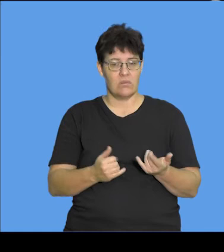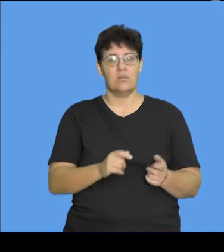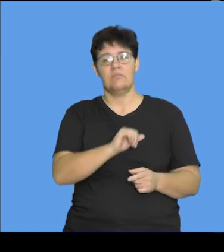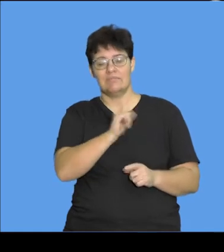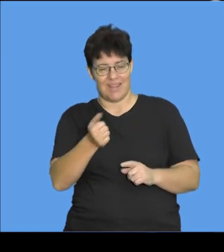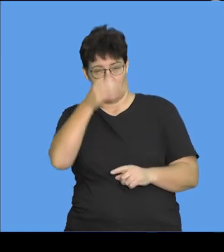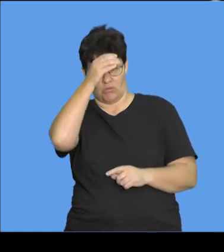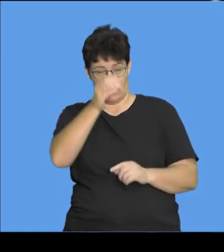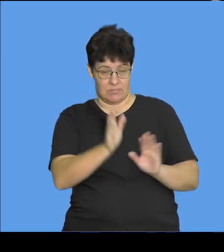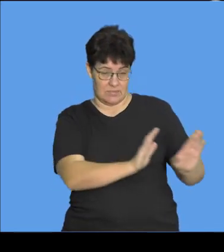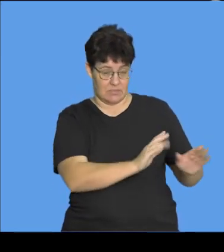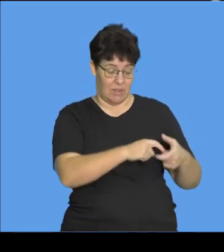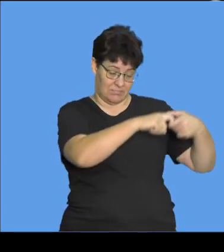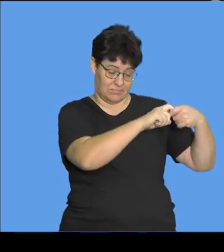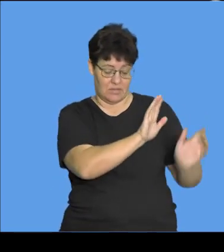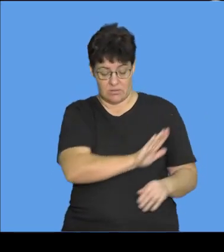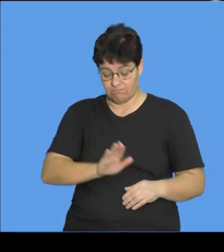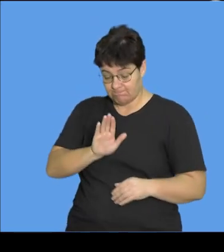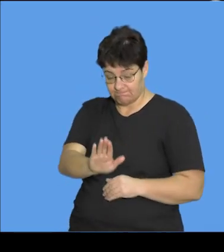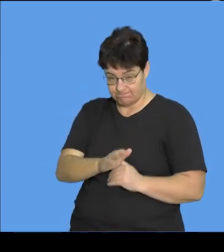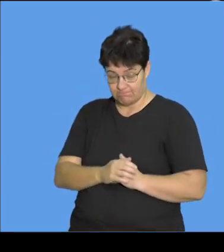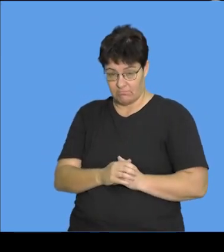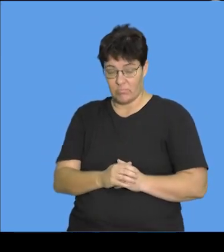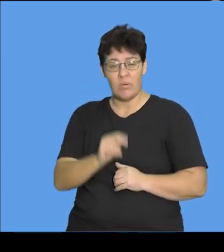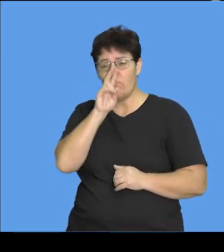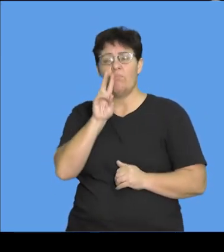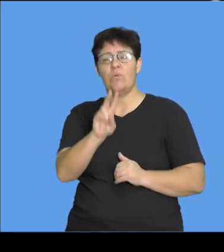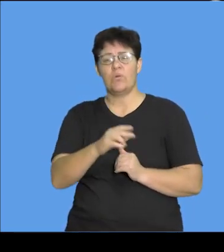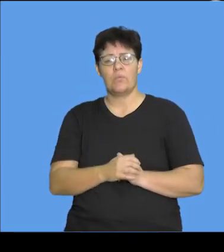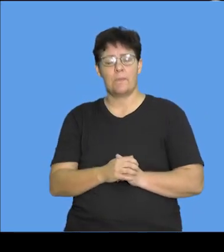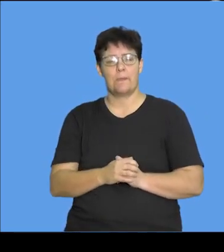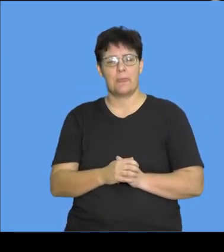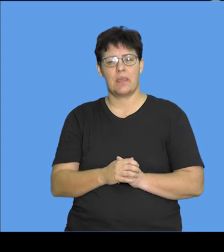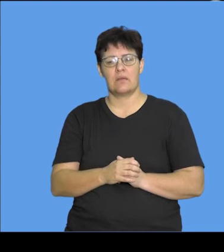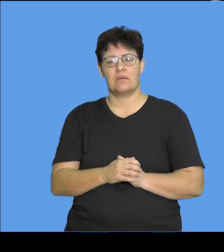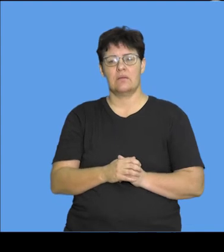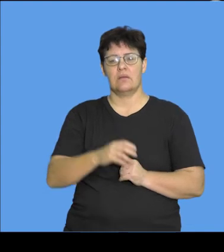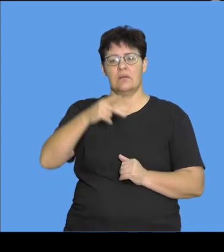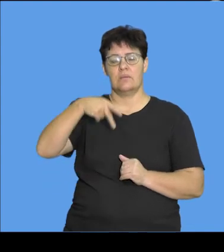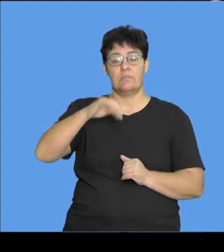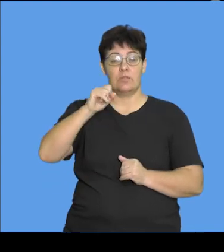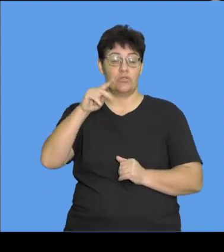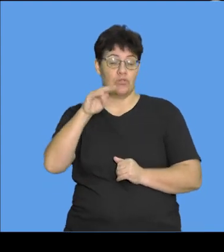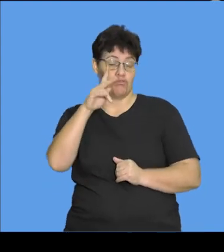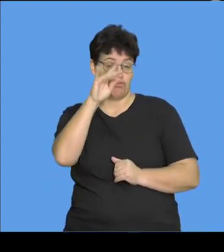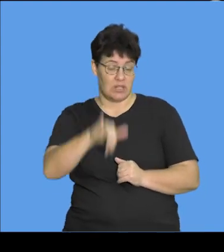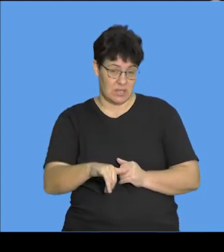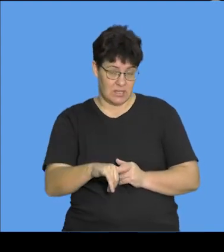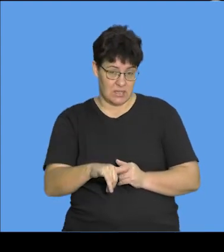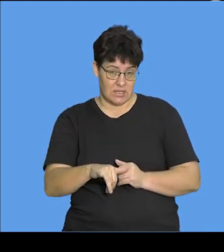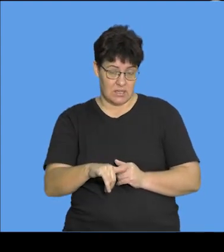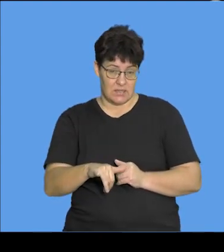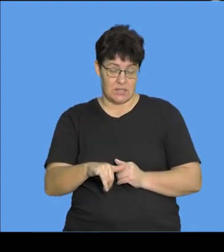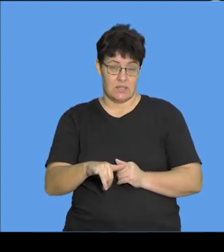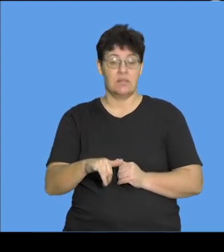concept. So as I mentioned, when we look at the pituitary hormone, and in this case follicle